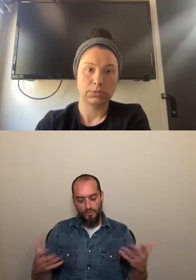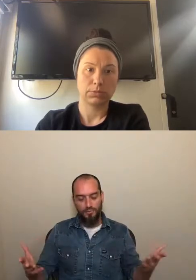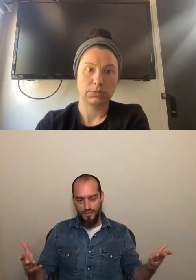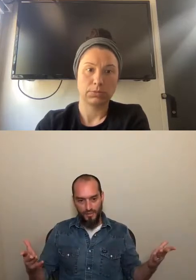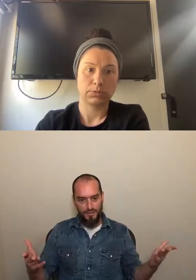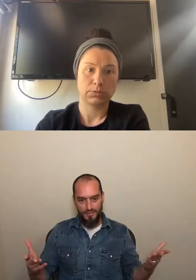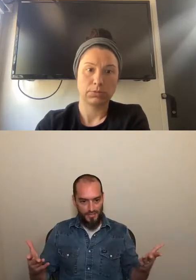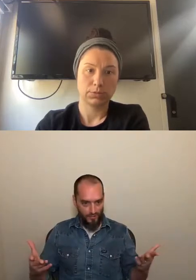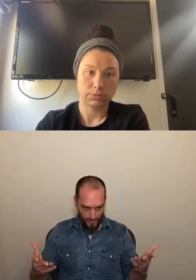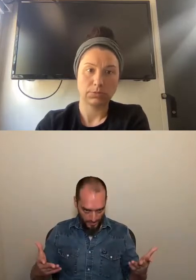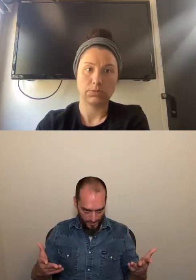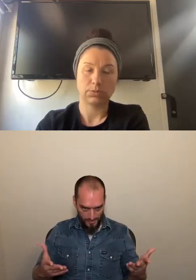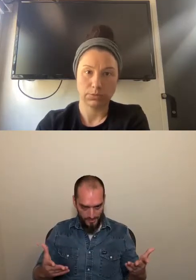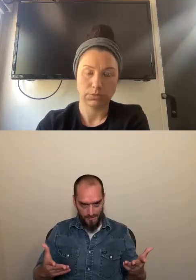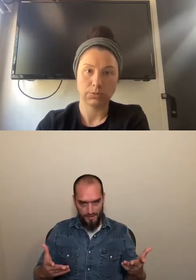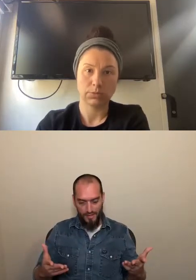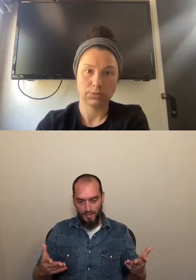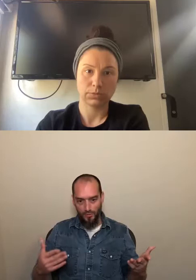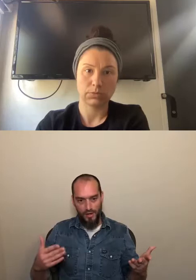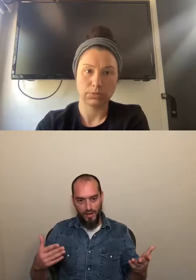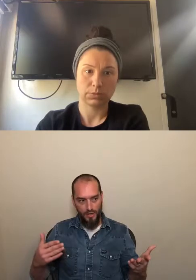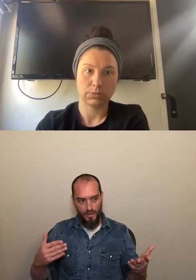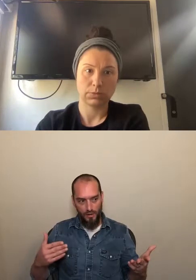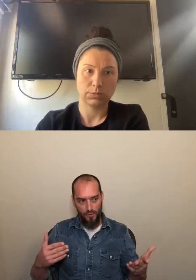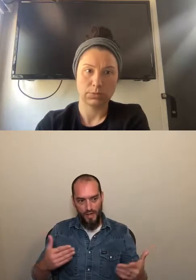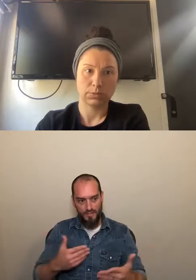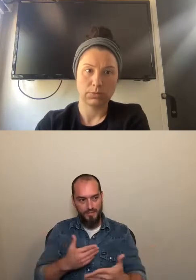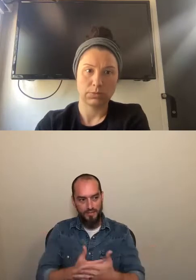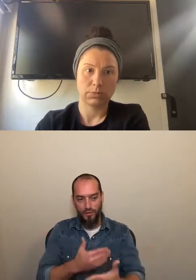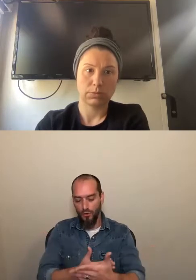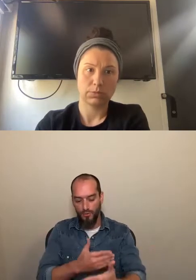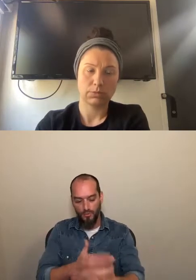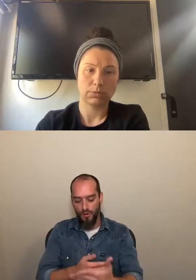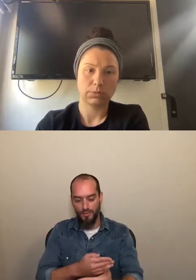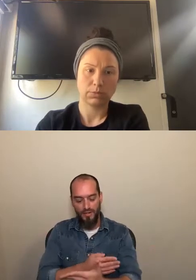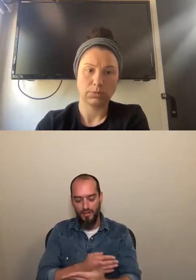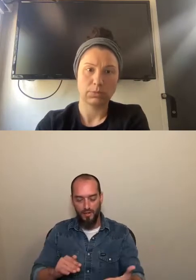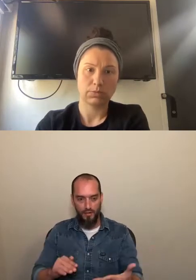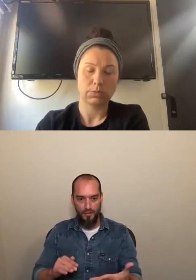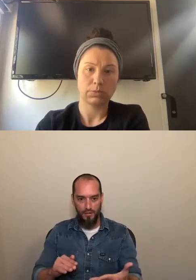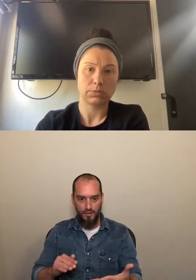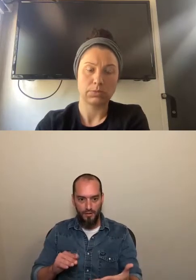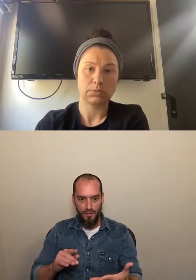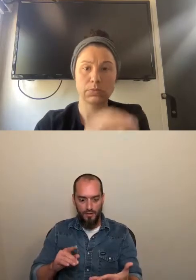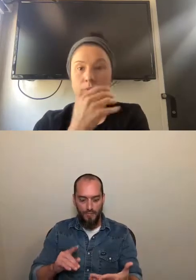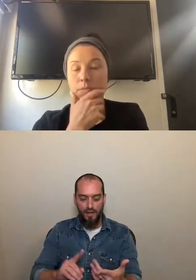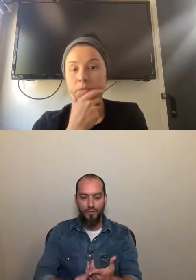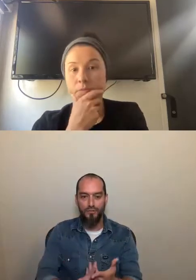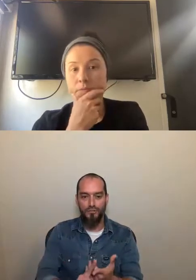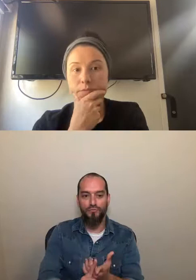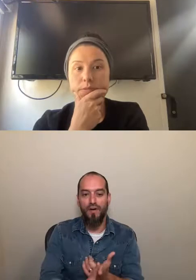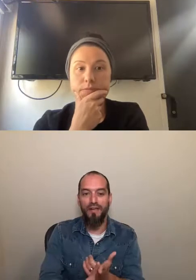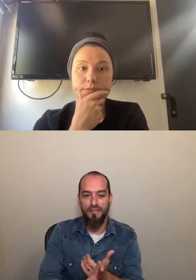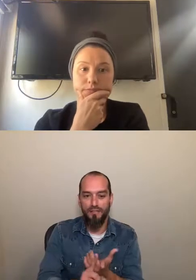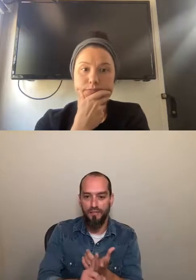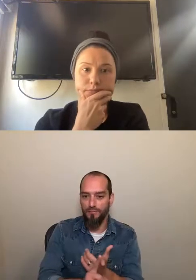the corruption that exists out there. And that's why when I assess a home or an apartment anywhere, I focus